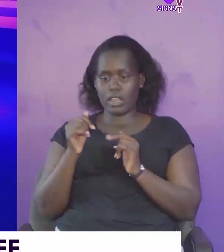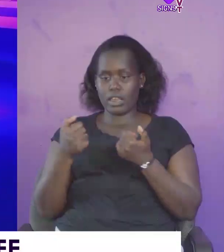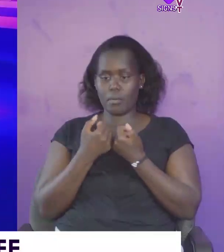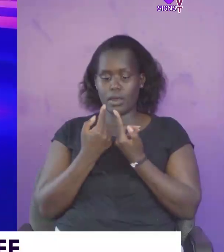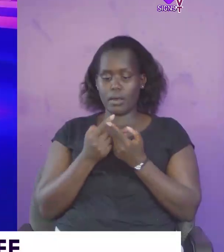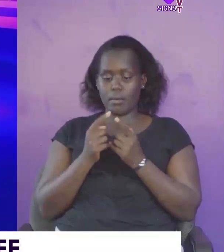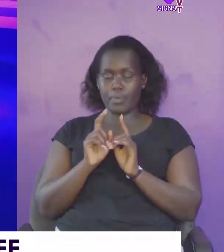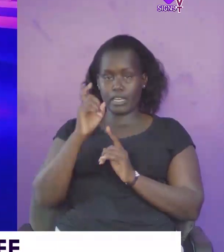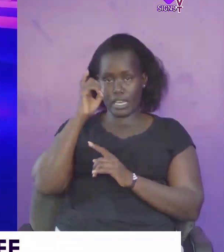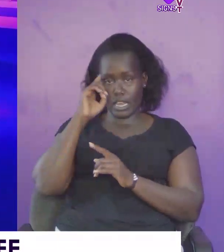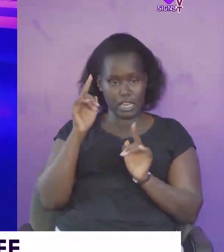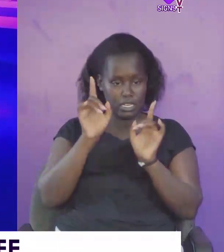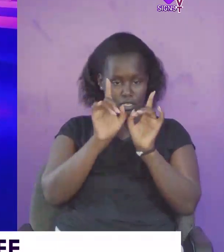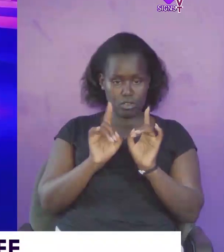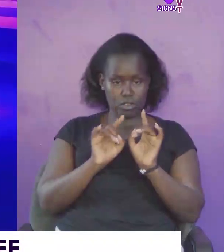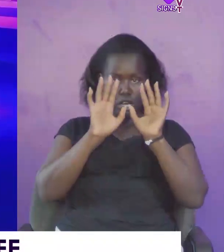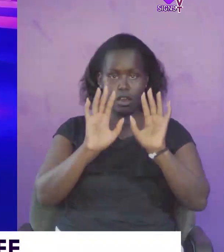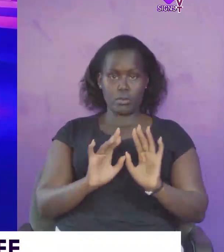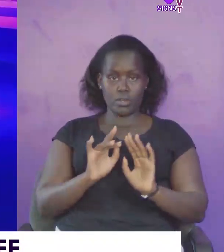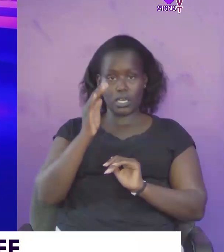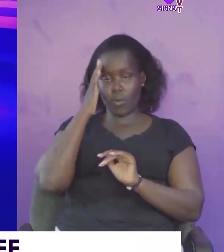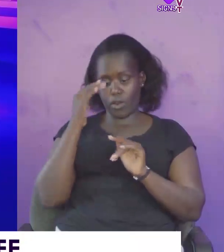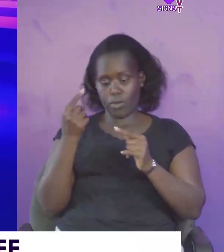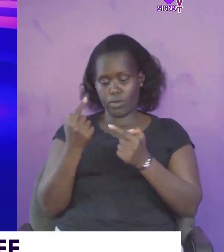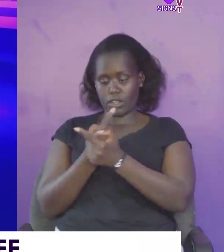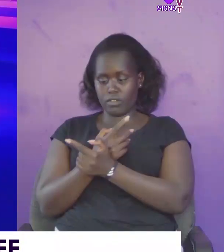think it is also very important that we differentiate between